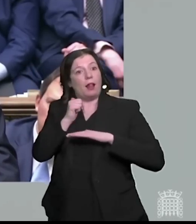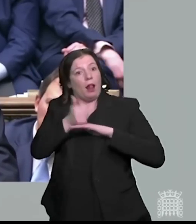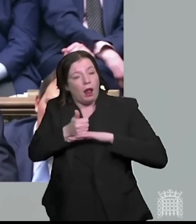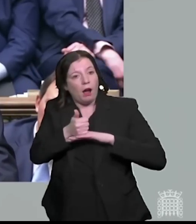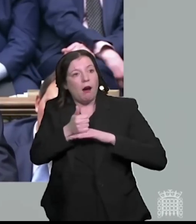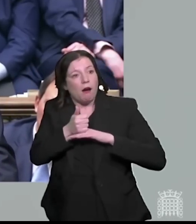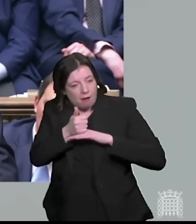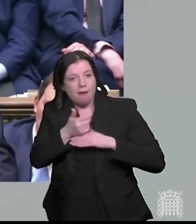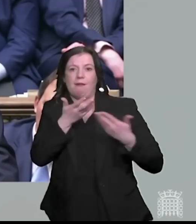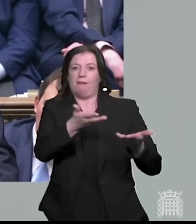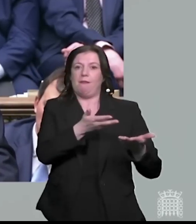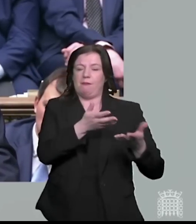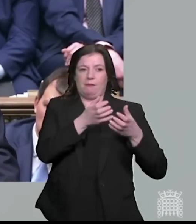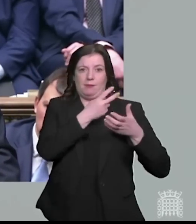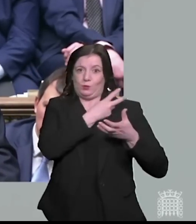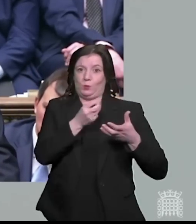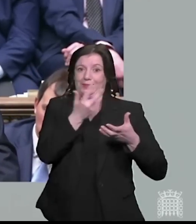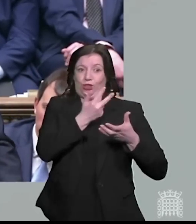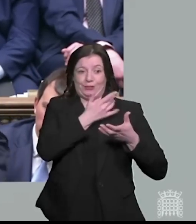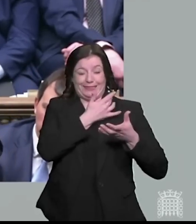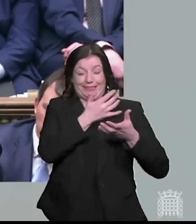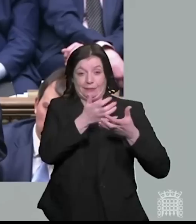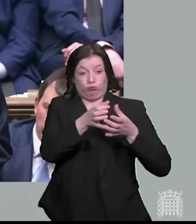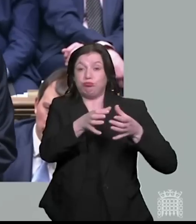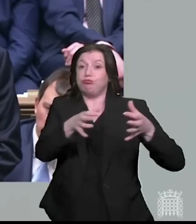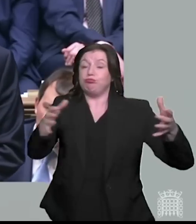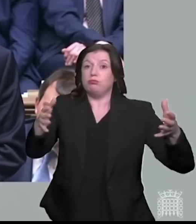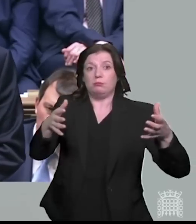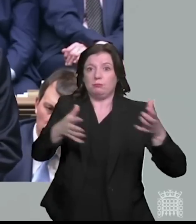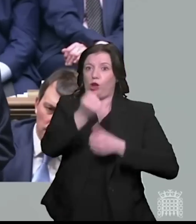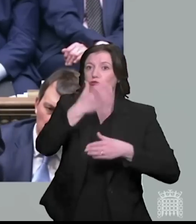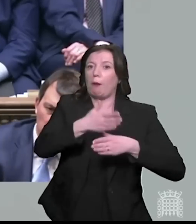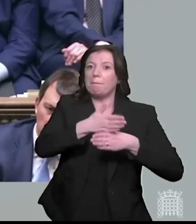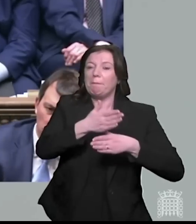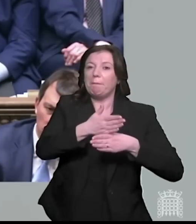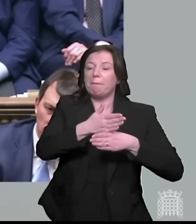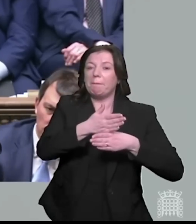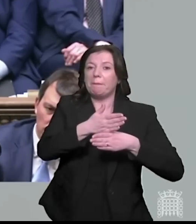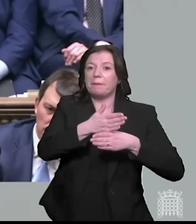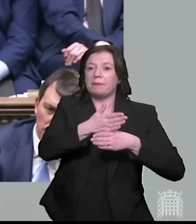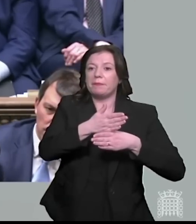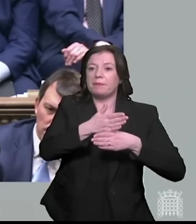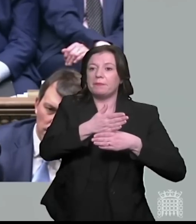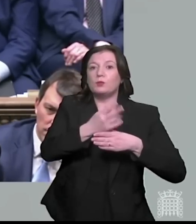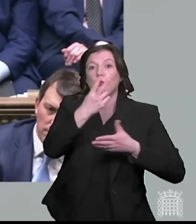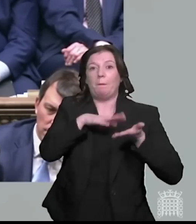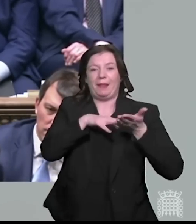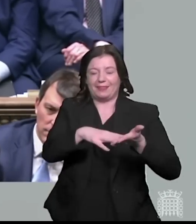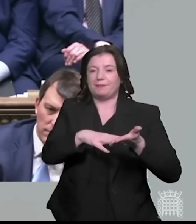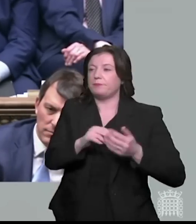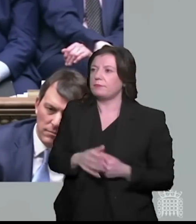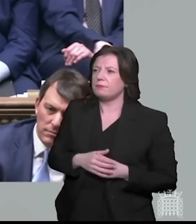by 2 million since 2013. But even after that, we could fill half